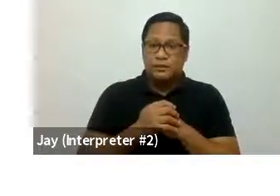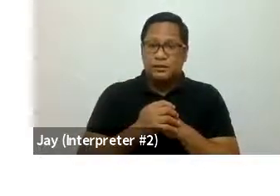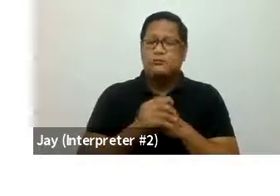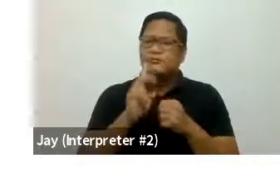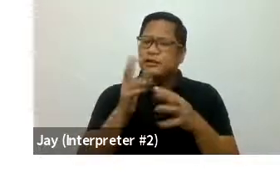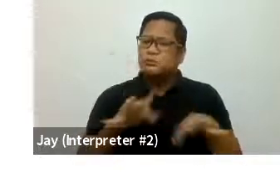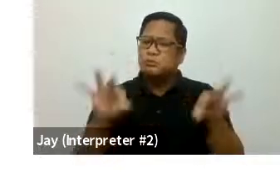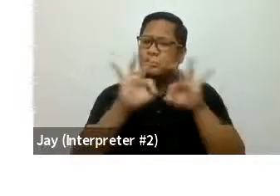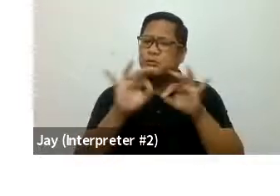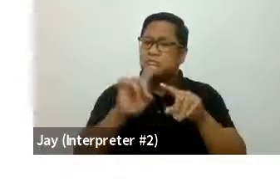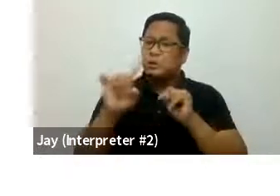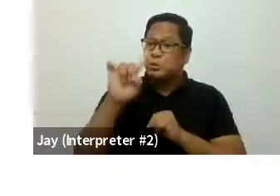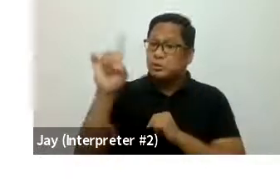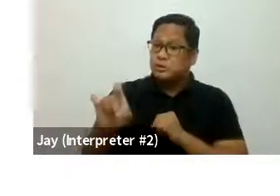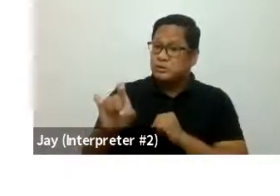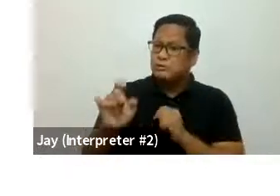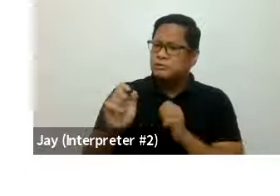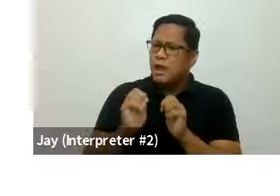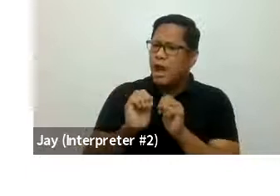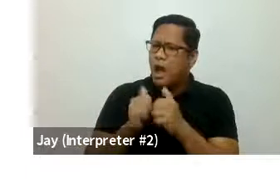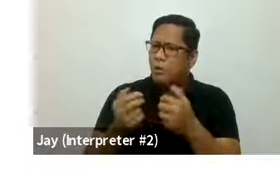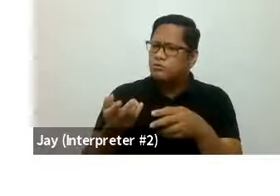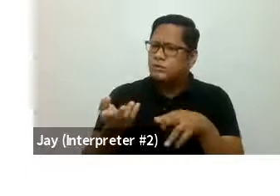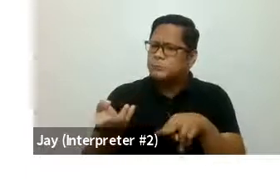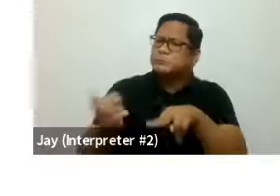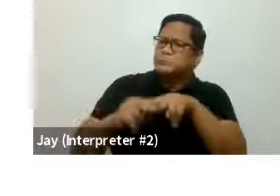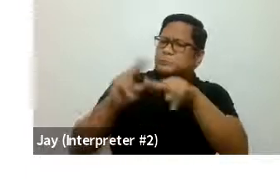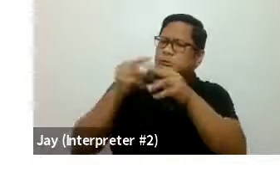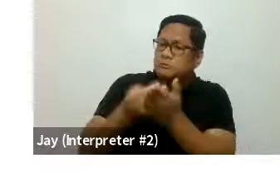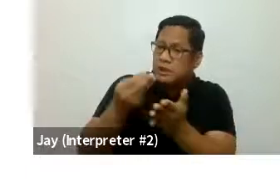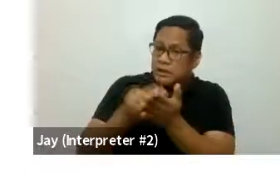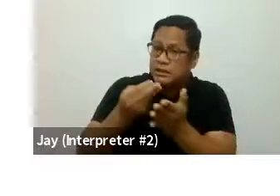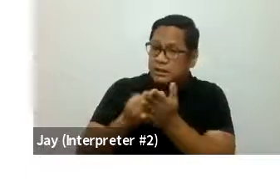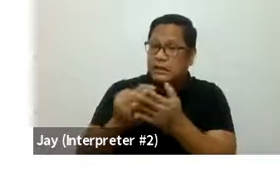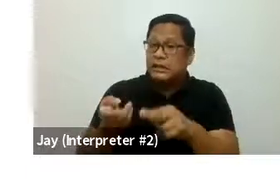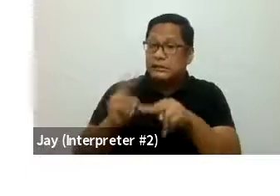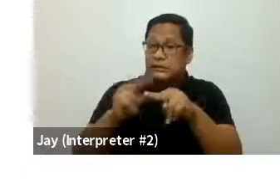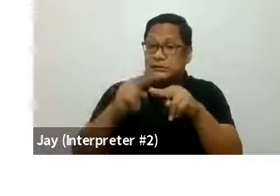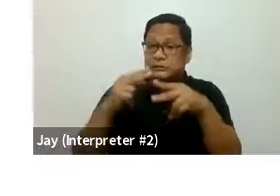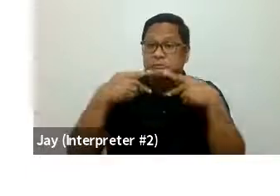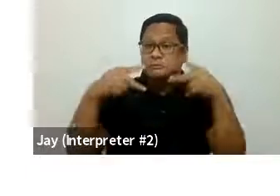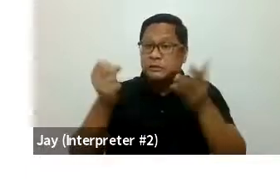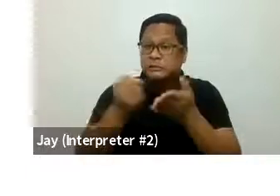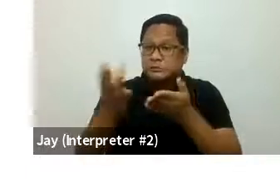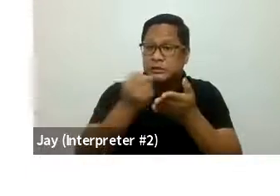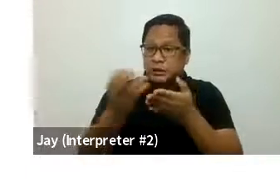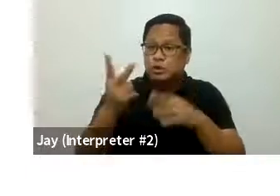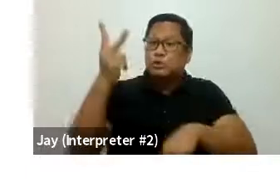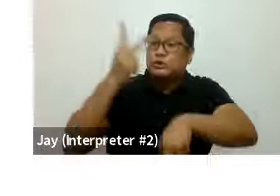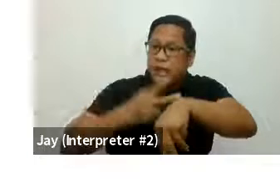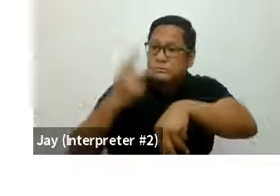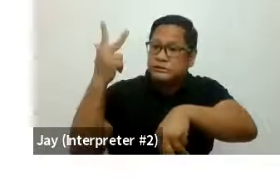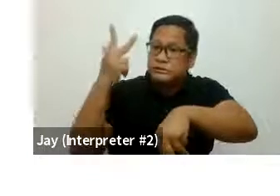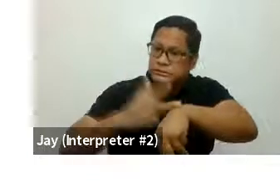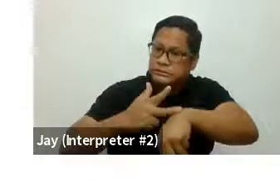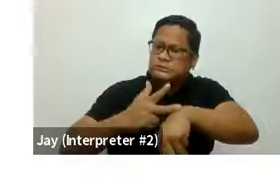critical, but the question is, how do we actually raise this money, increasing public spending by twice or thrice in